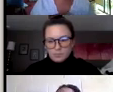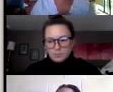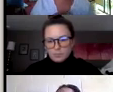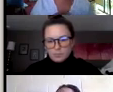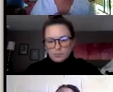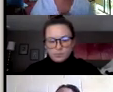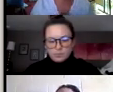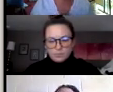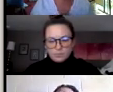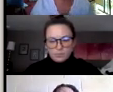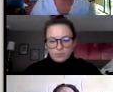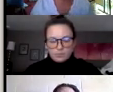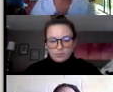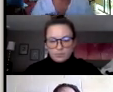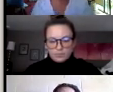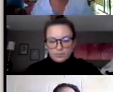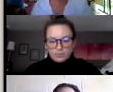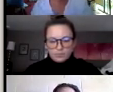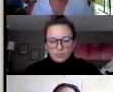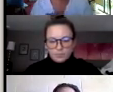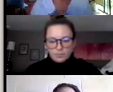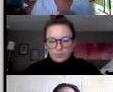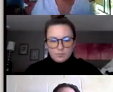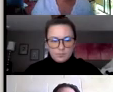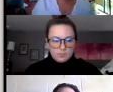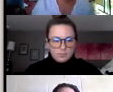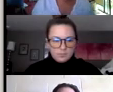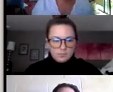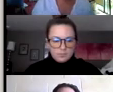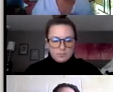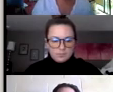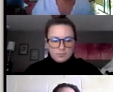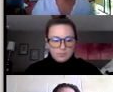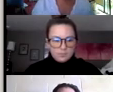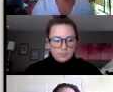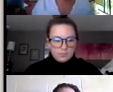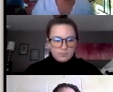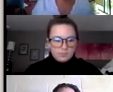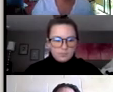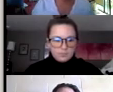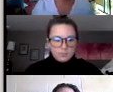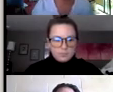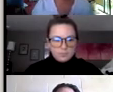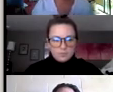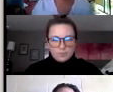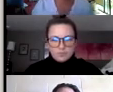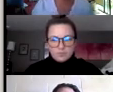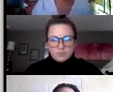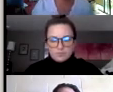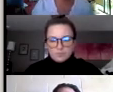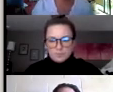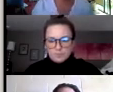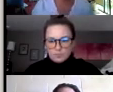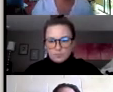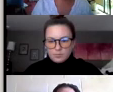the questions, some of the questions that were asked in the Pew survey, I've asked of my students since I started teaching the class in the fall